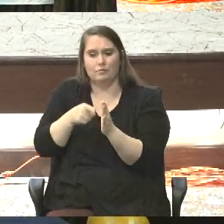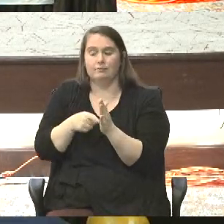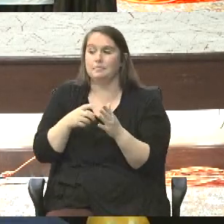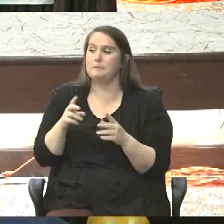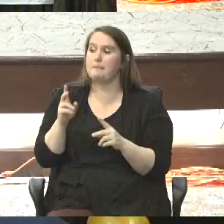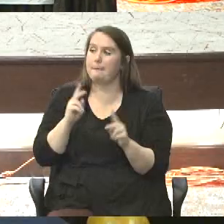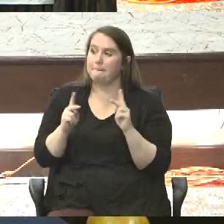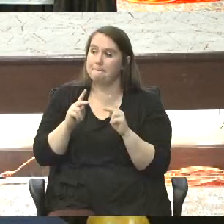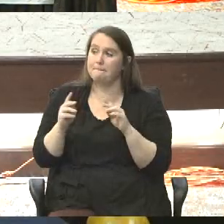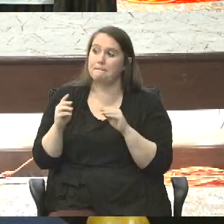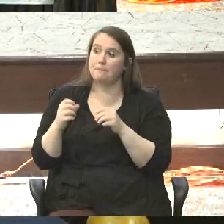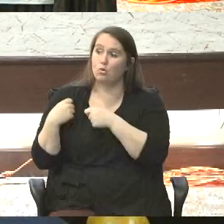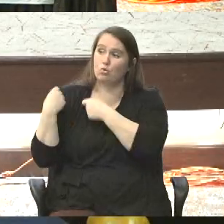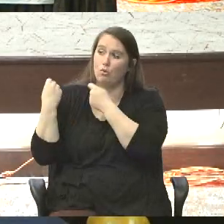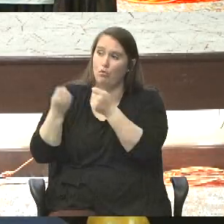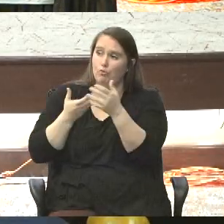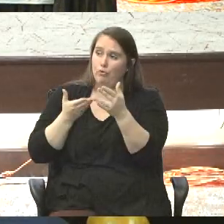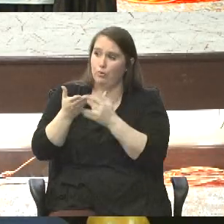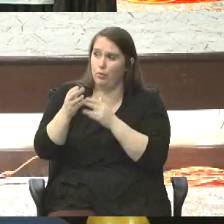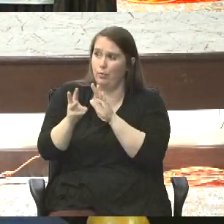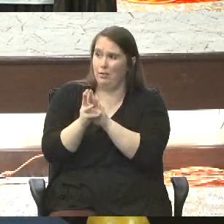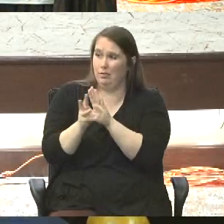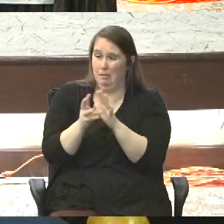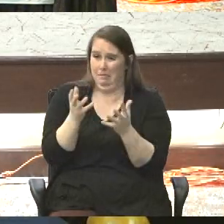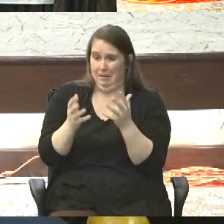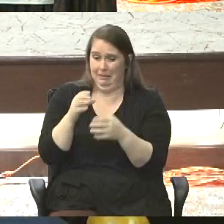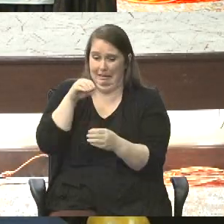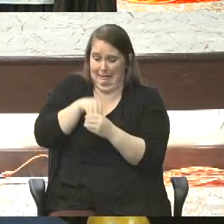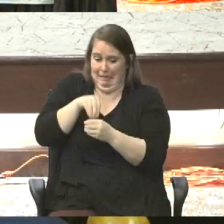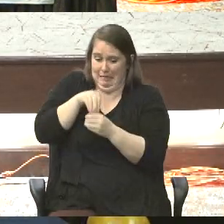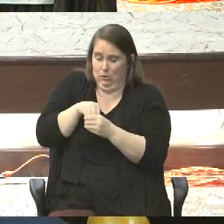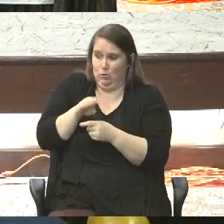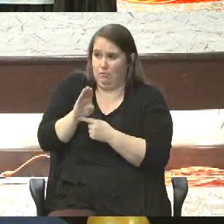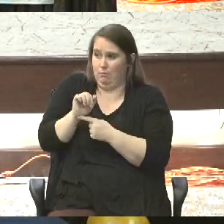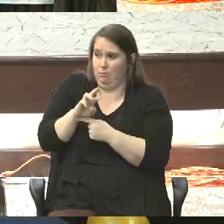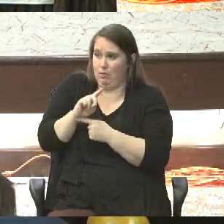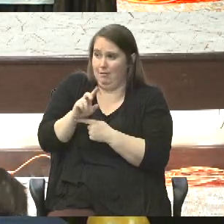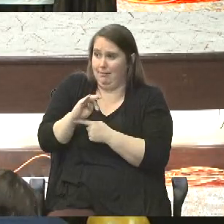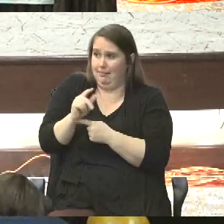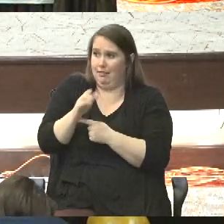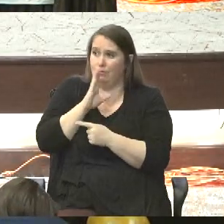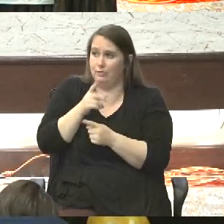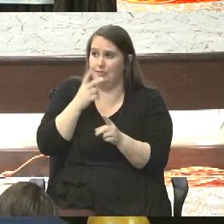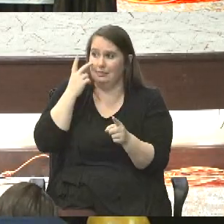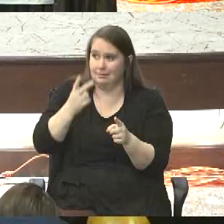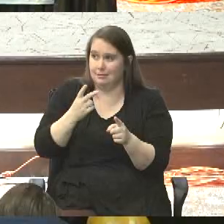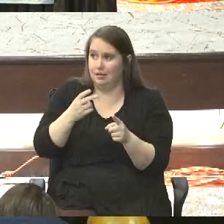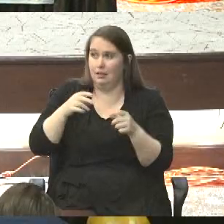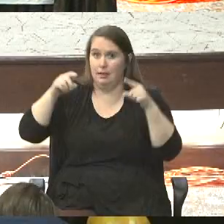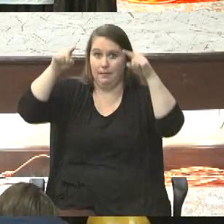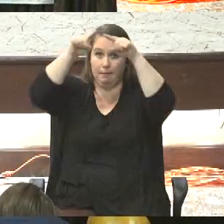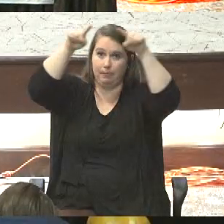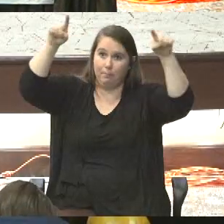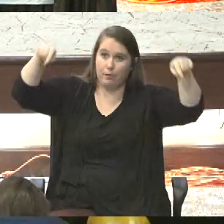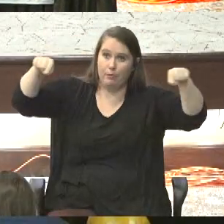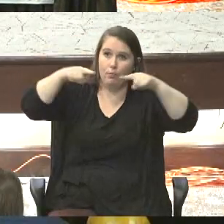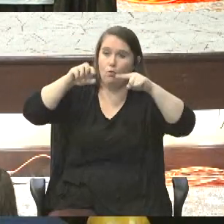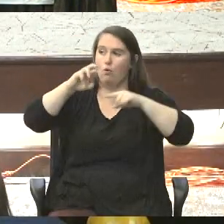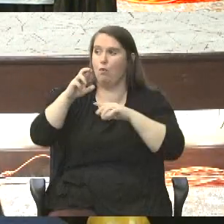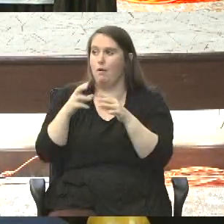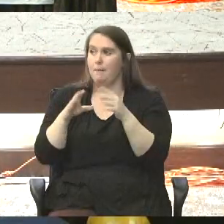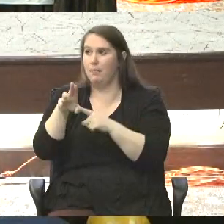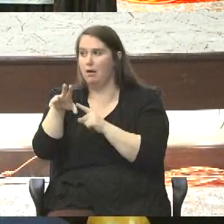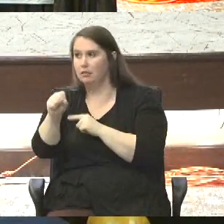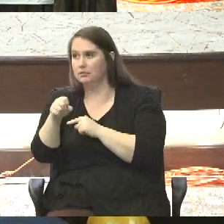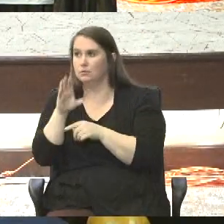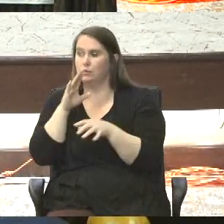drive through Waco, they may see kind of more our internal branding that's like a city to believe in. They could see that on a billboard or a bus. But like